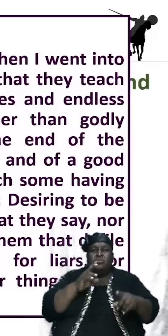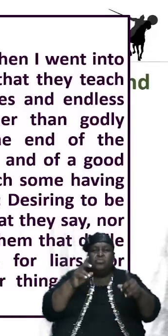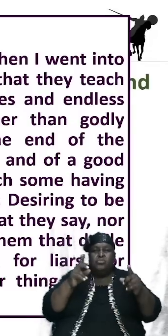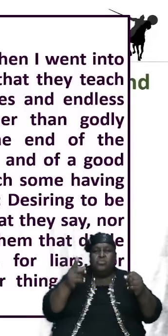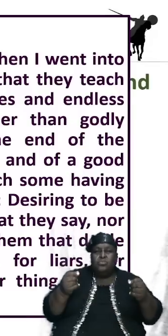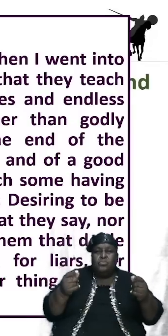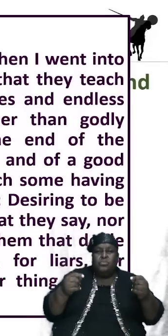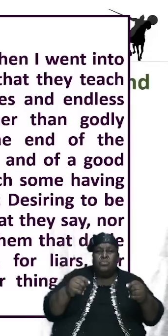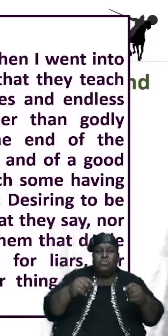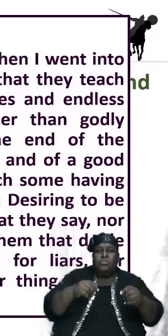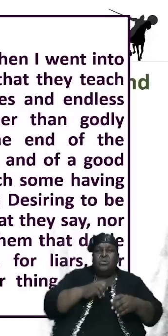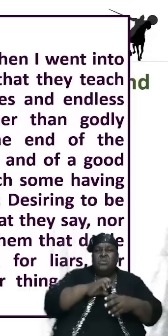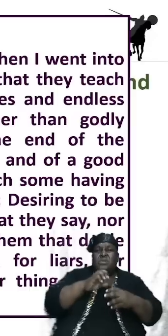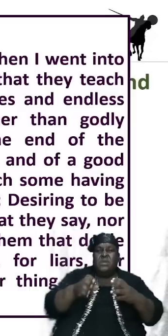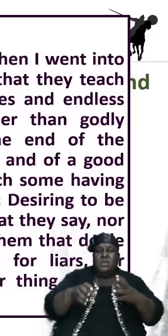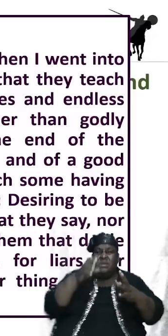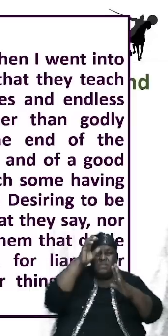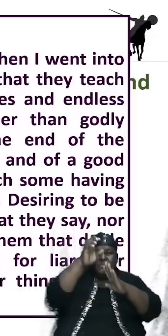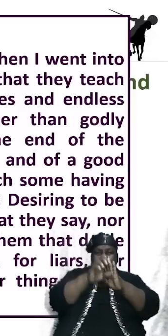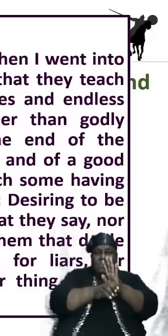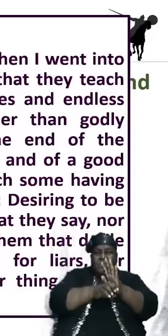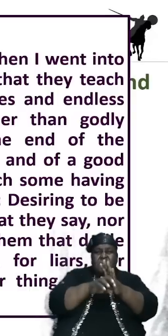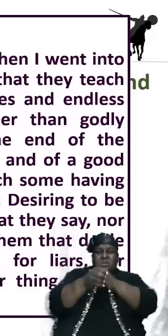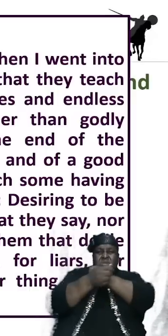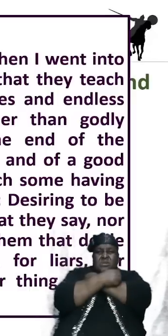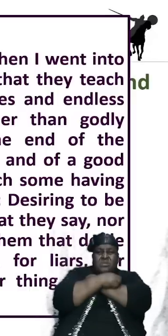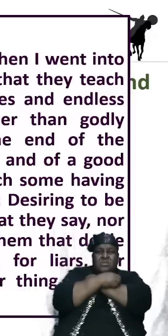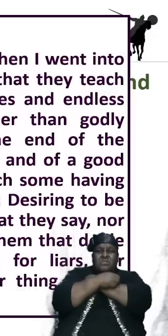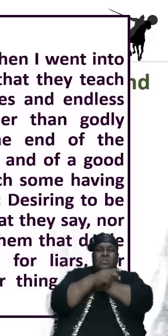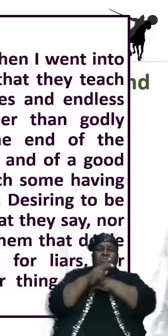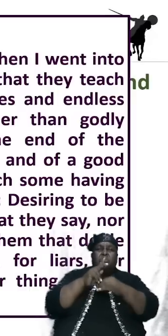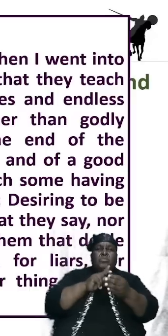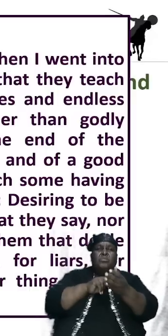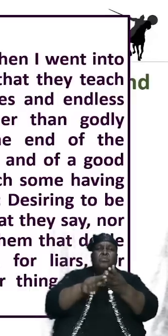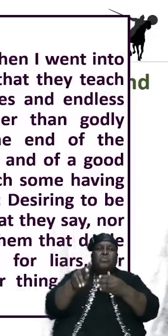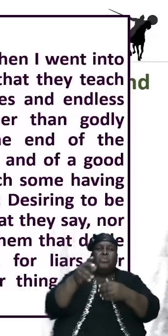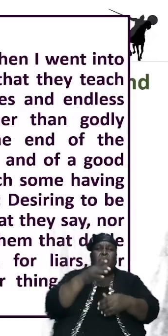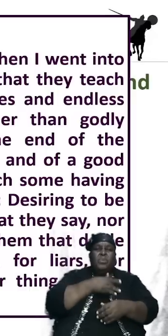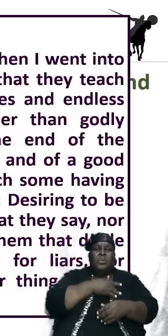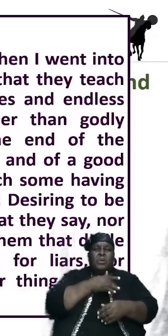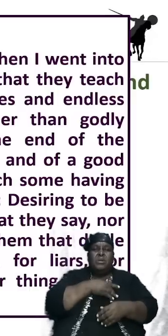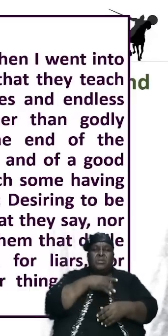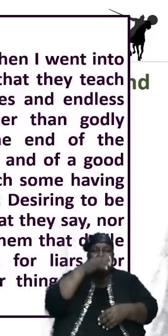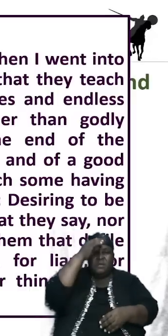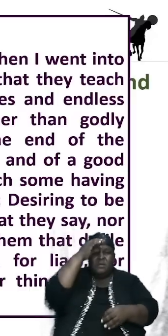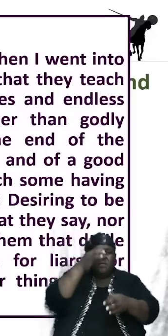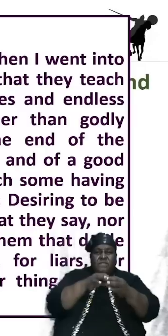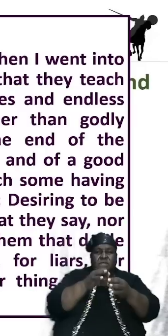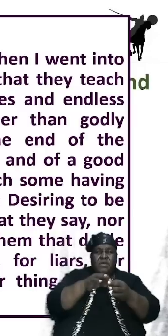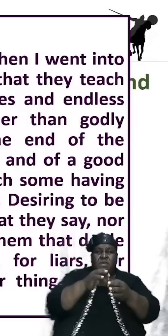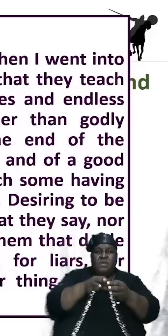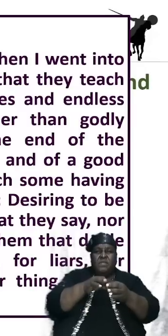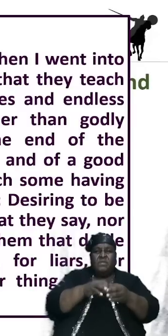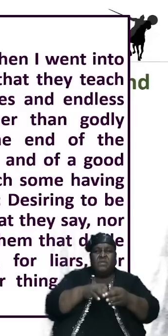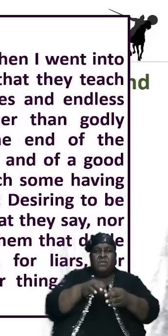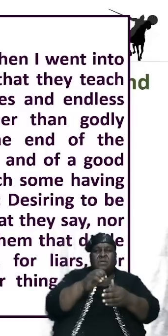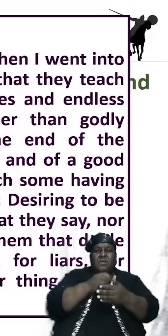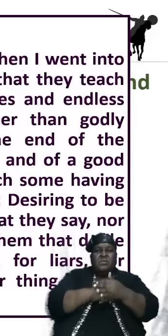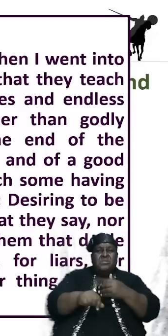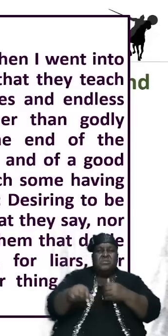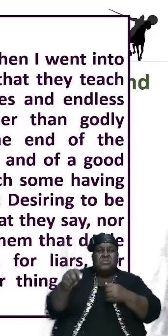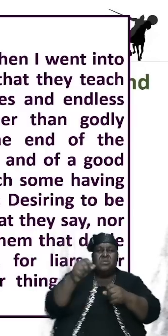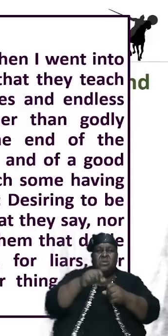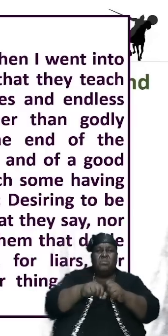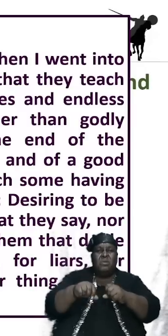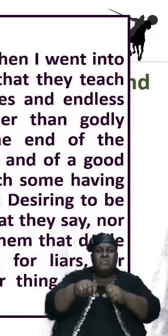of the commandment is charity out of a pure heart and of a good conscience and of faith unfeigned, from which some have swerved, having